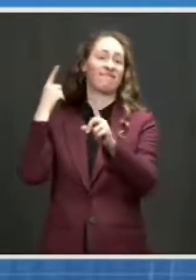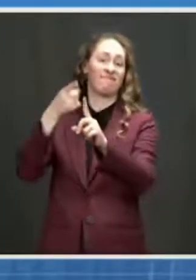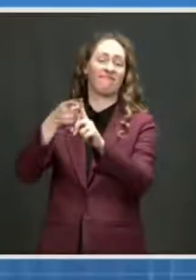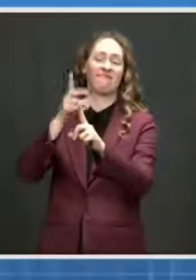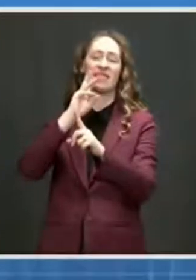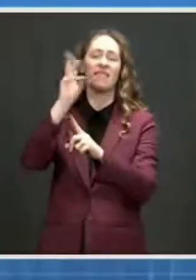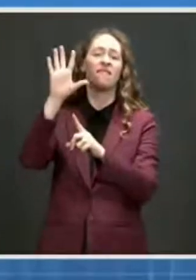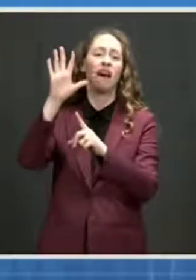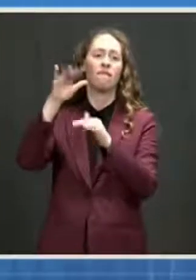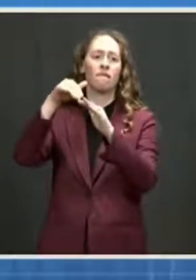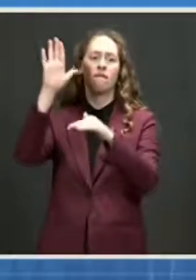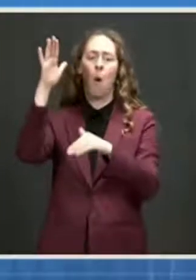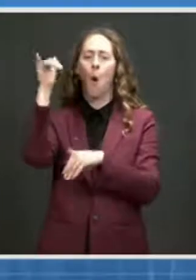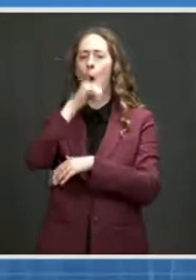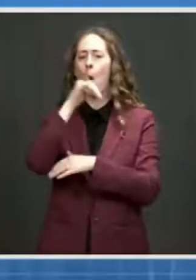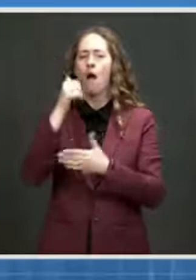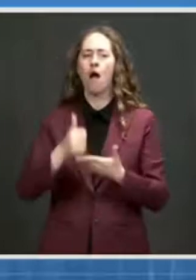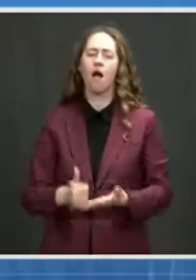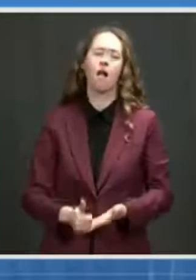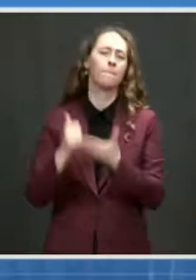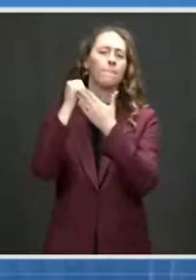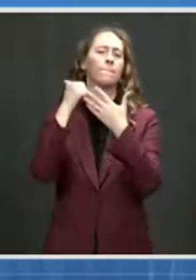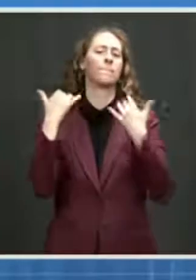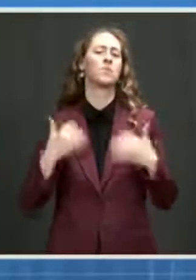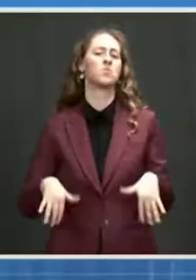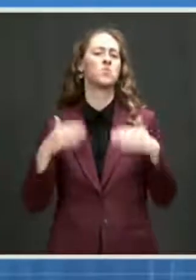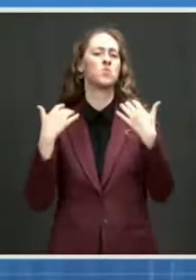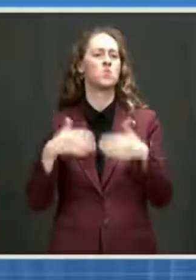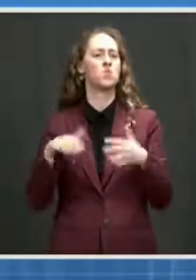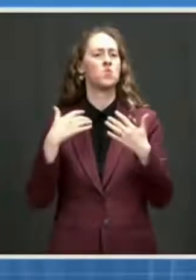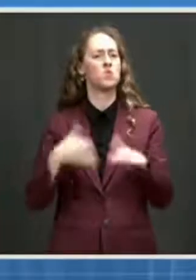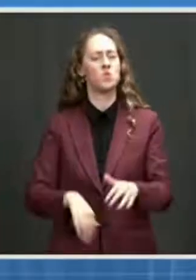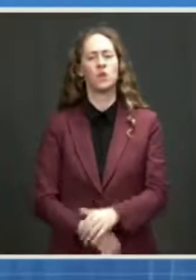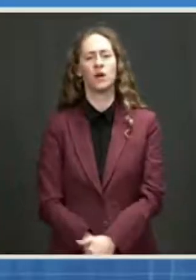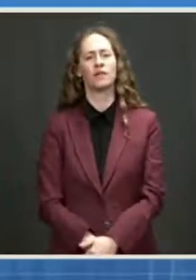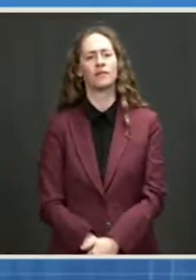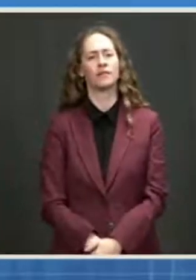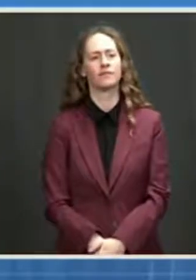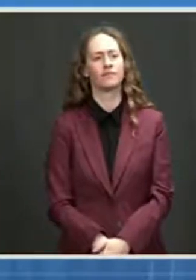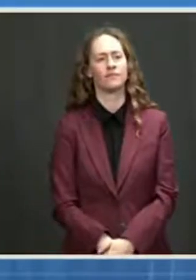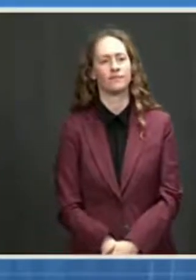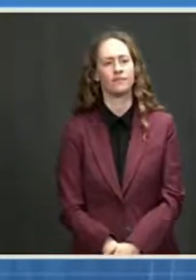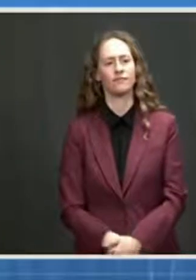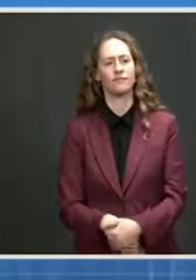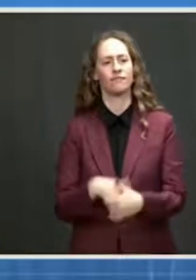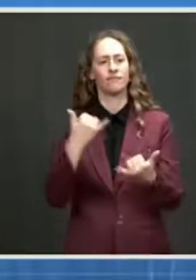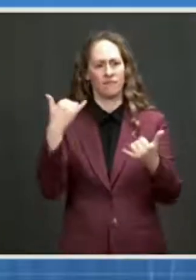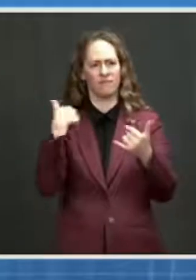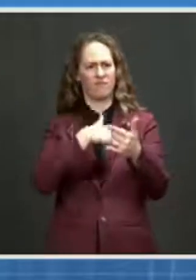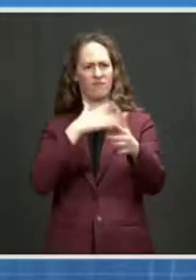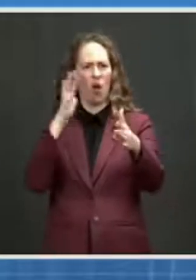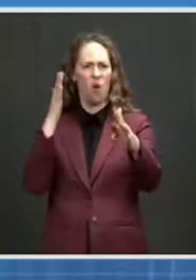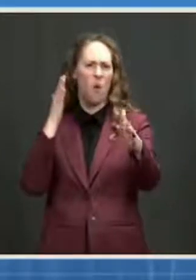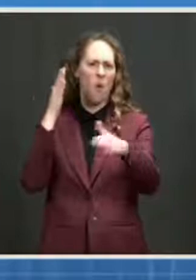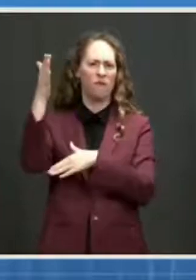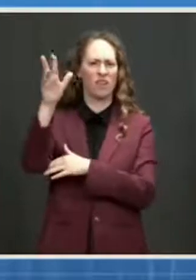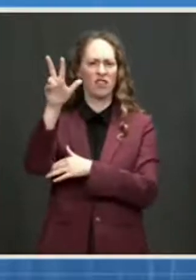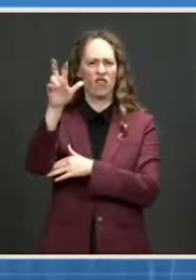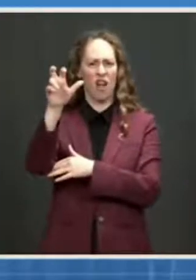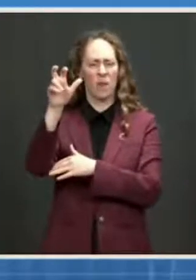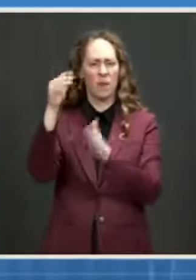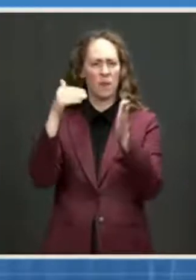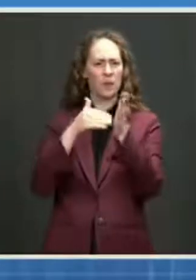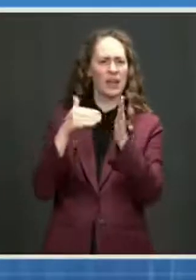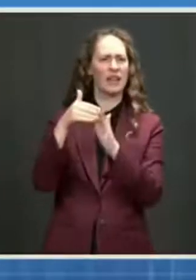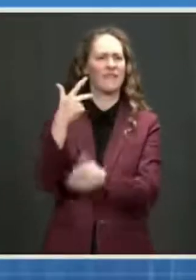have administered over 300 million doses of COVID-19 vaccine. More than 85% of adults over